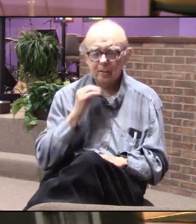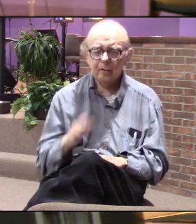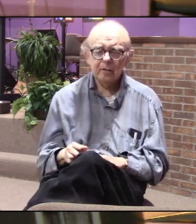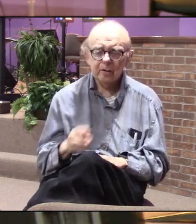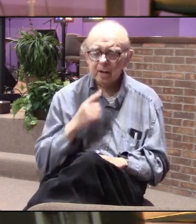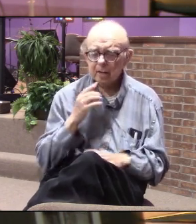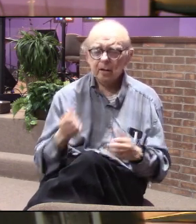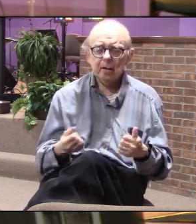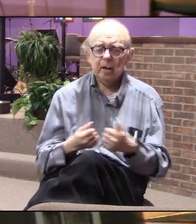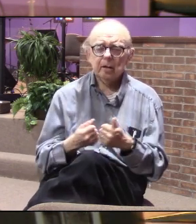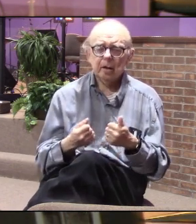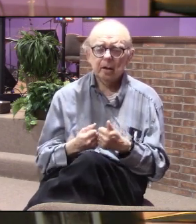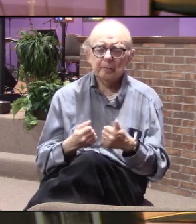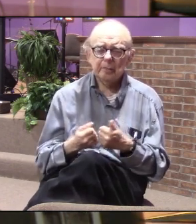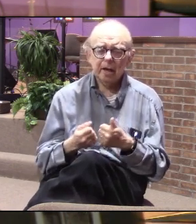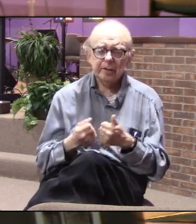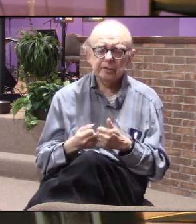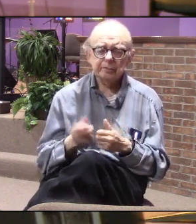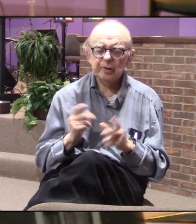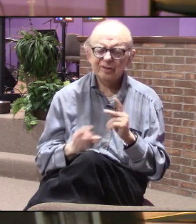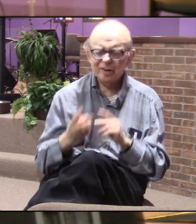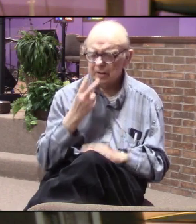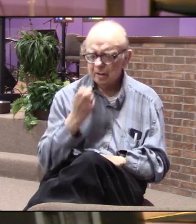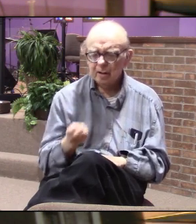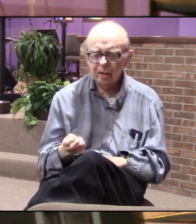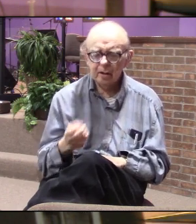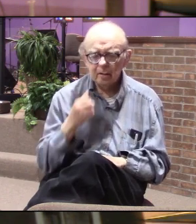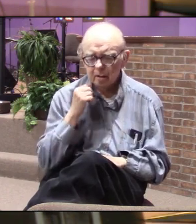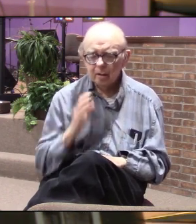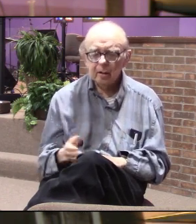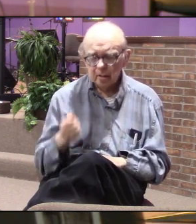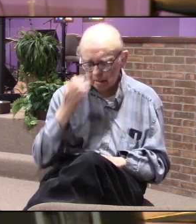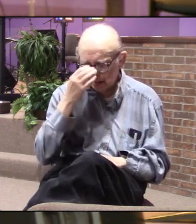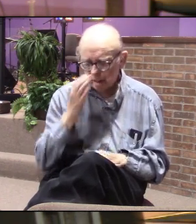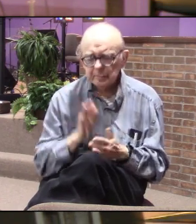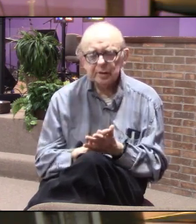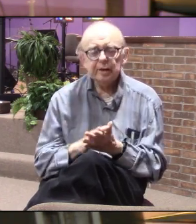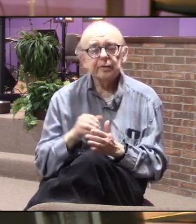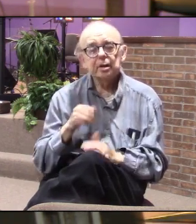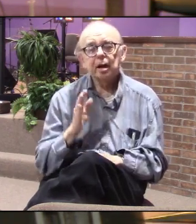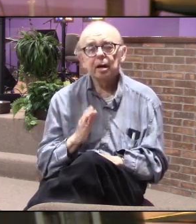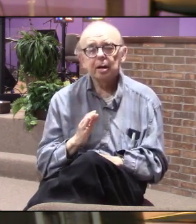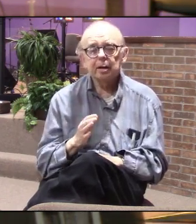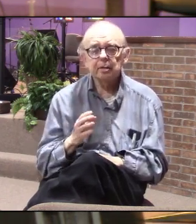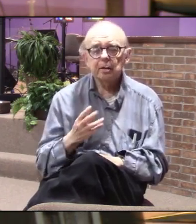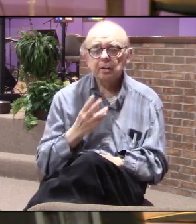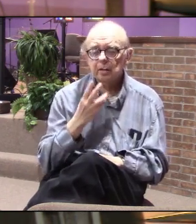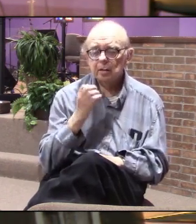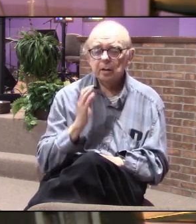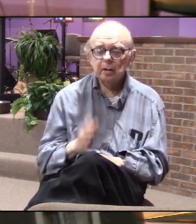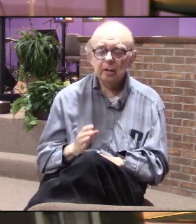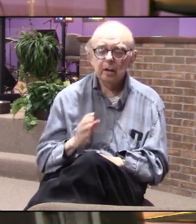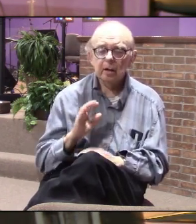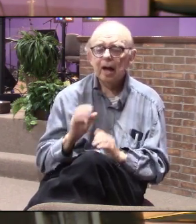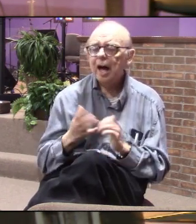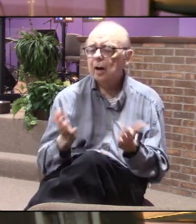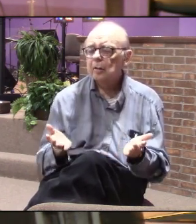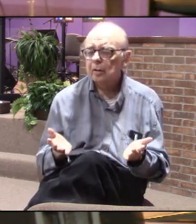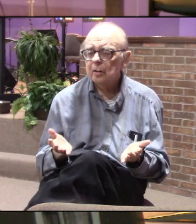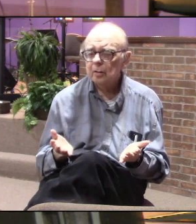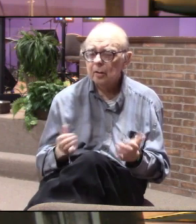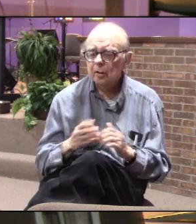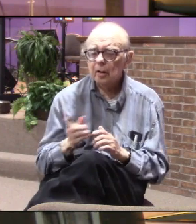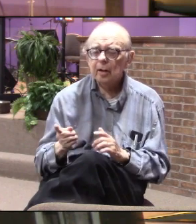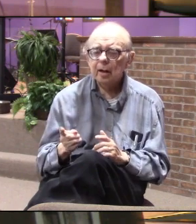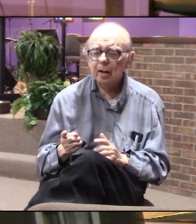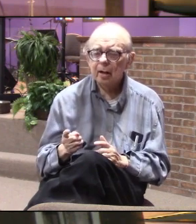being challenged by this skeptic, because this little girl says, I believe in God. And the skeptic says, well, how